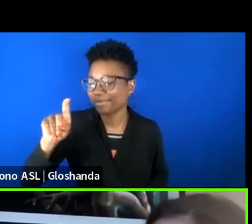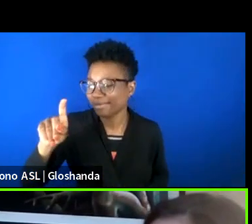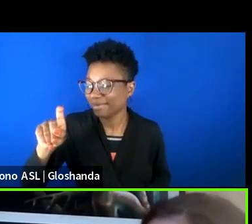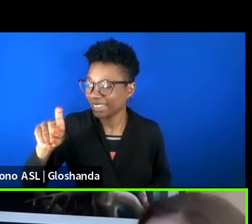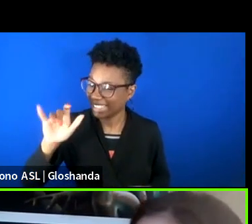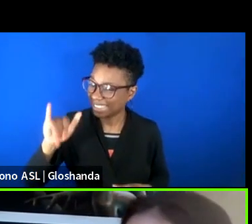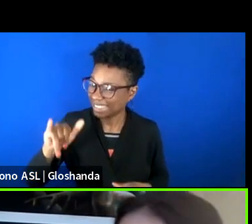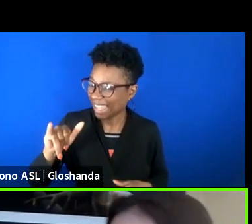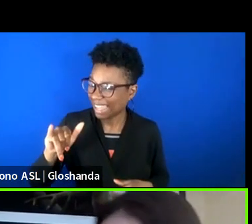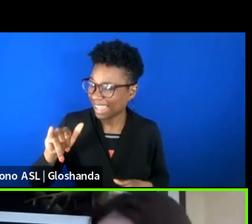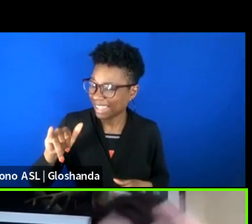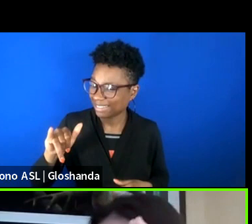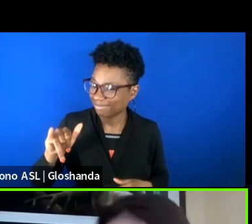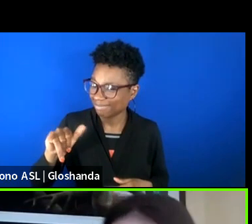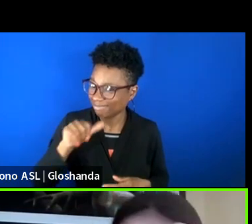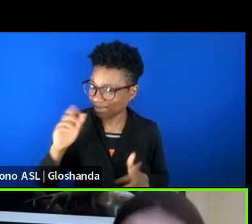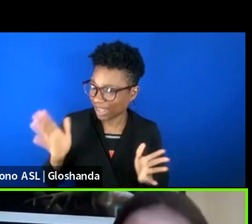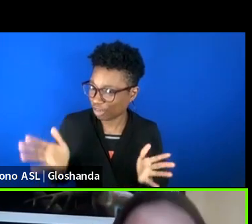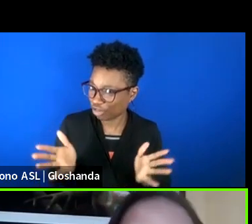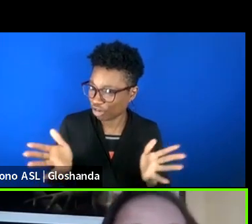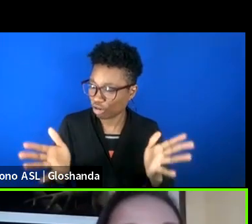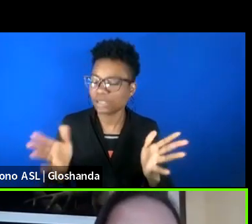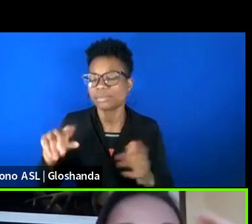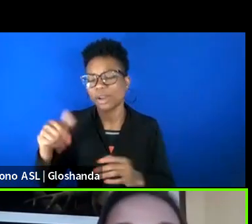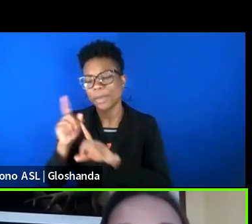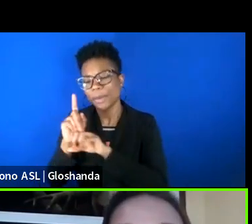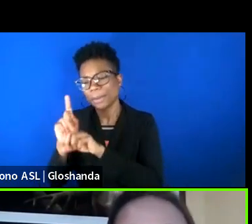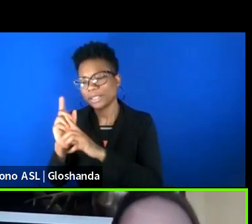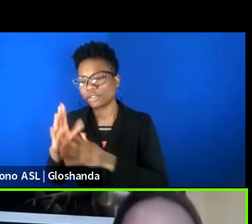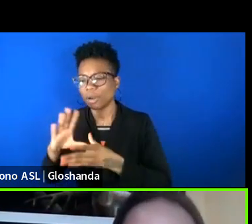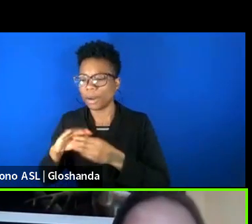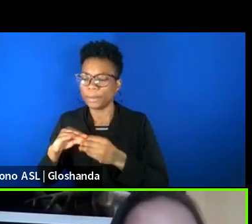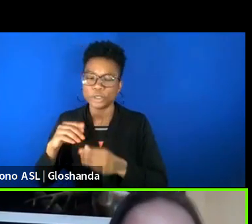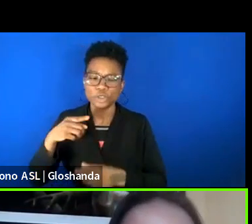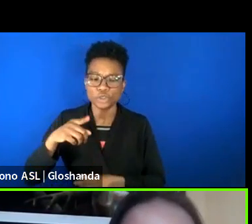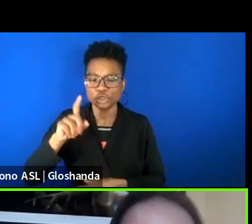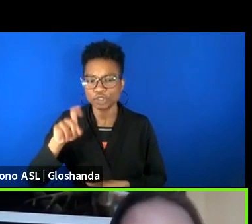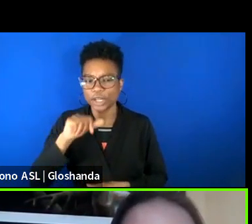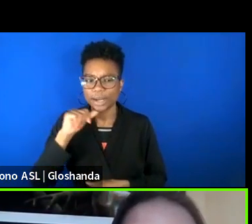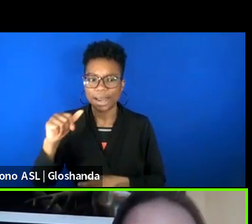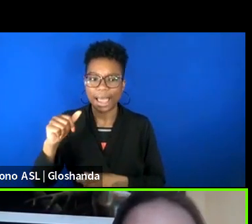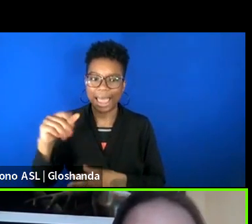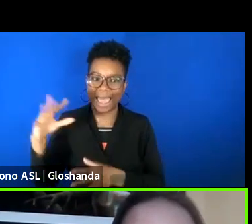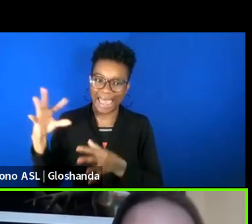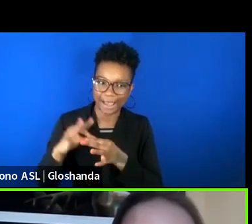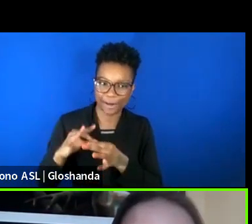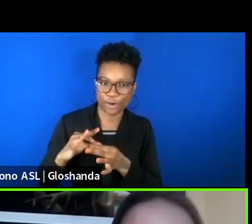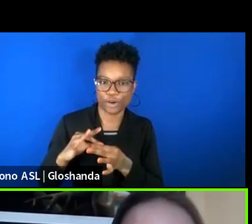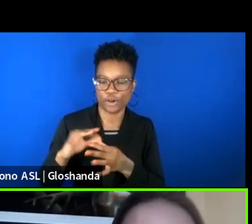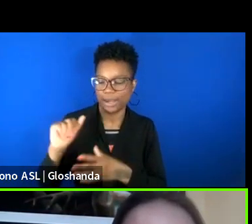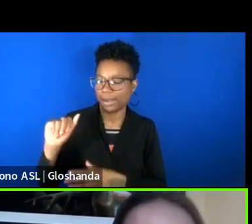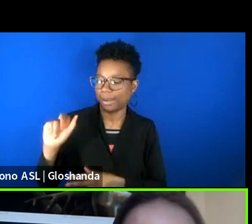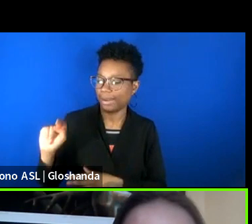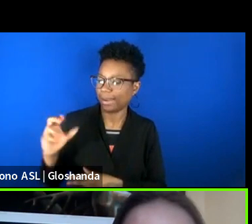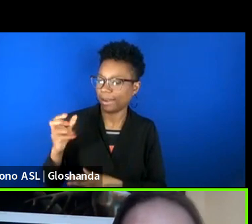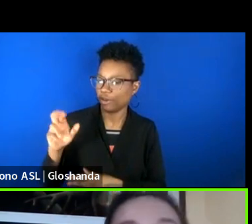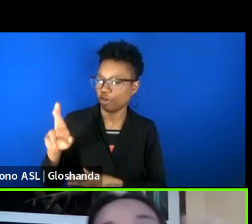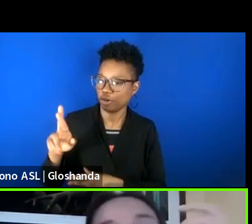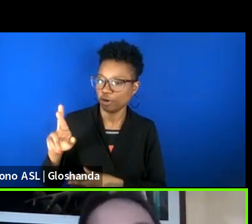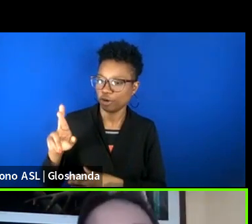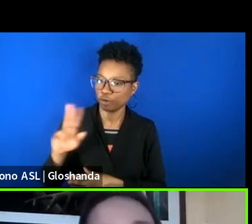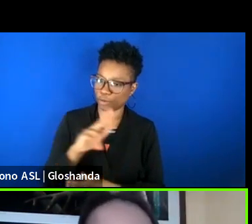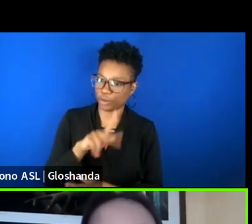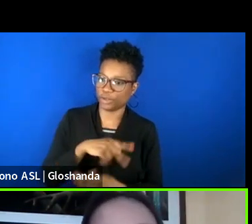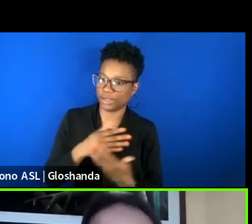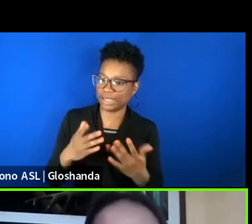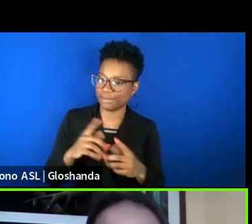find that sometimes people have told me, other mentors have said, like, you shouldn't always anchor to that. But I think that that's where my most,